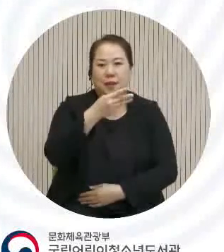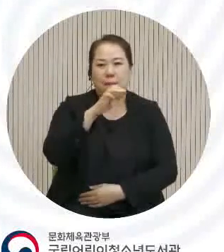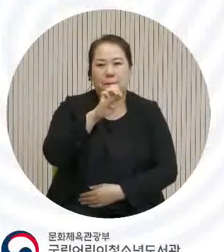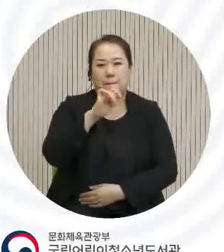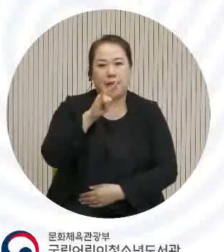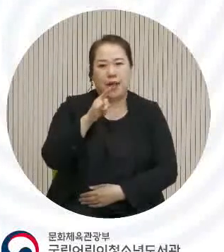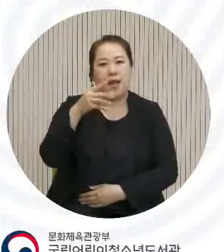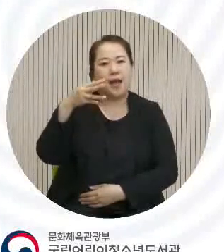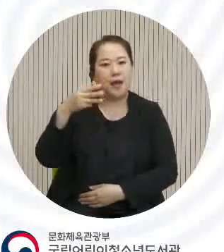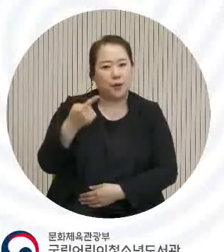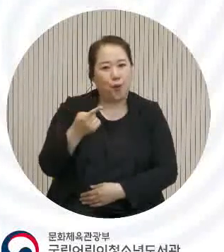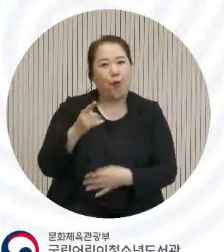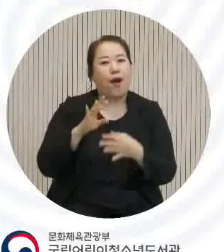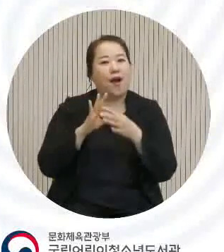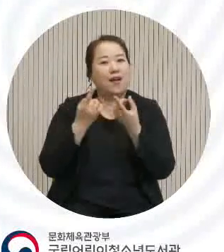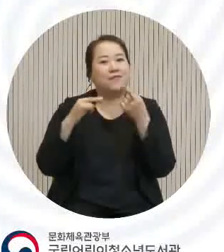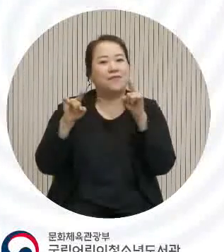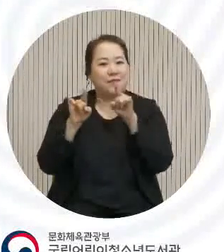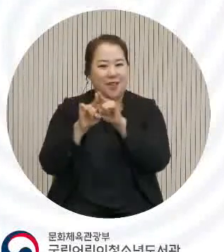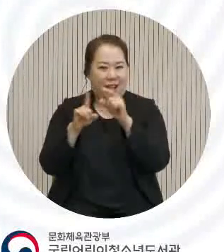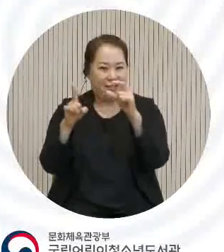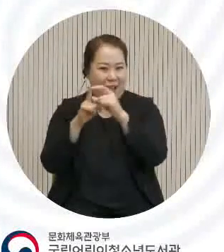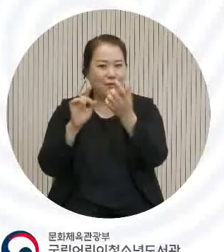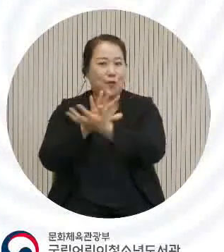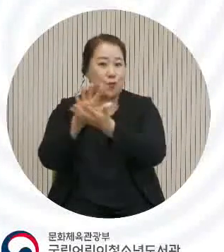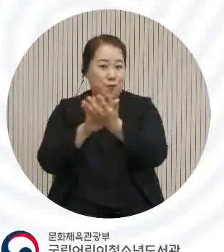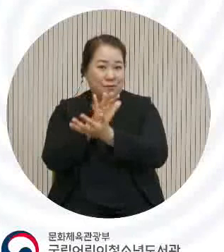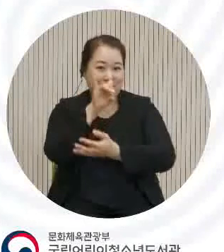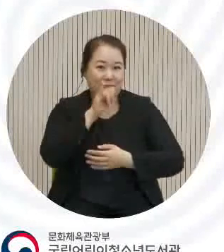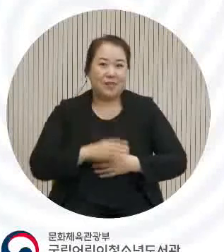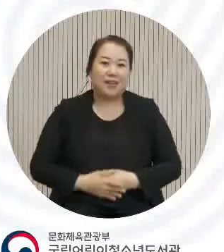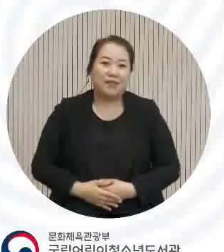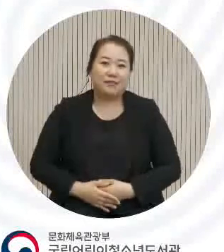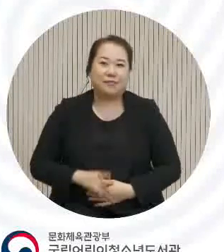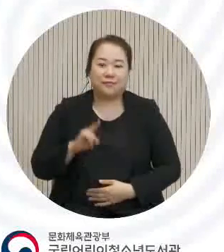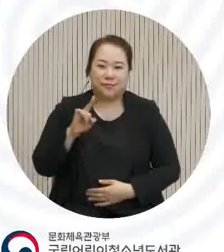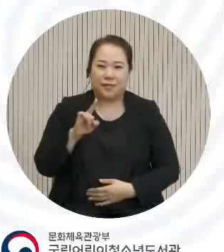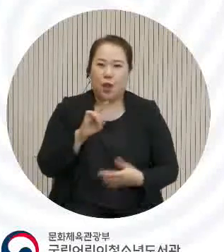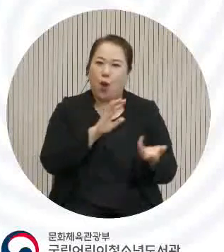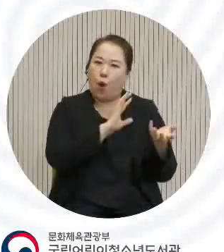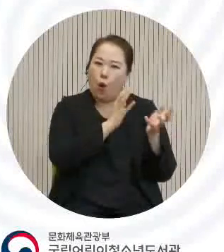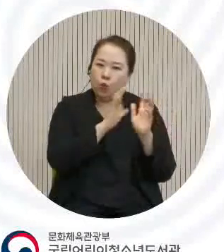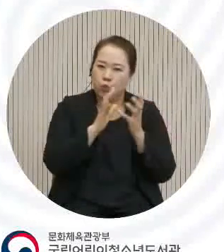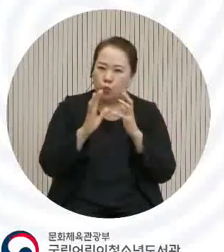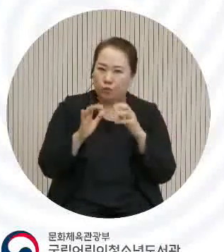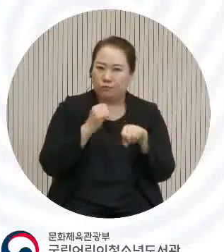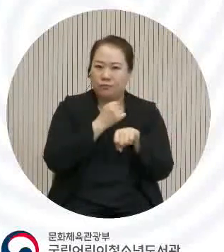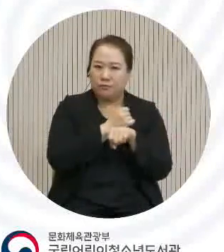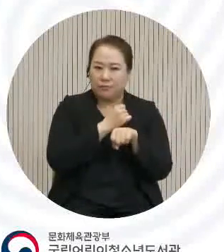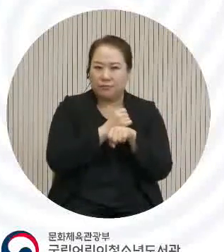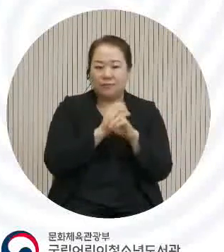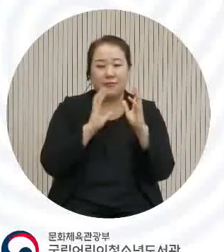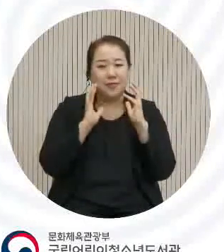In this workshop, we also discuss about coding, maybe digging a bit deeper into the subject, depending on the age of the